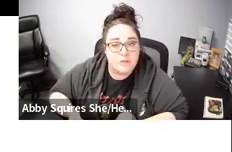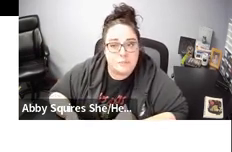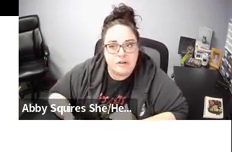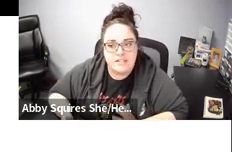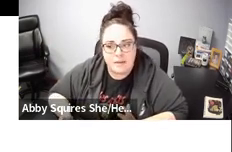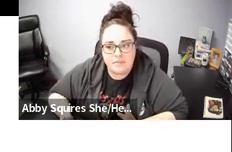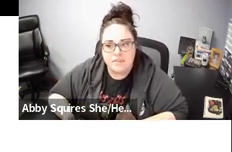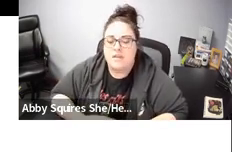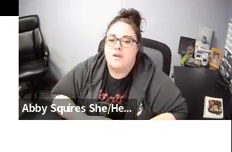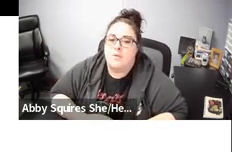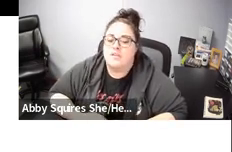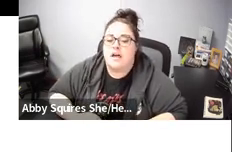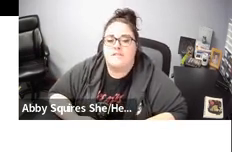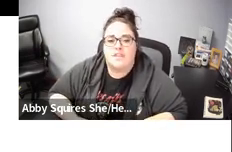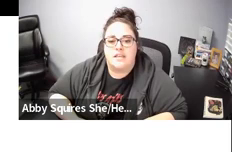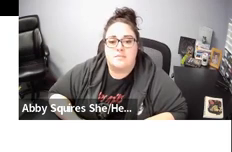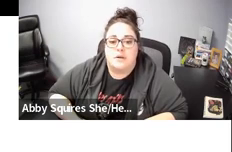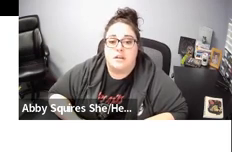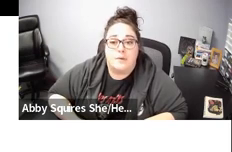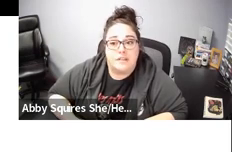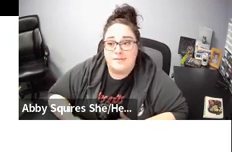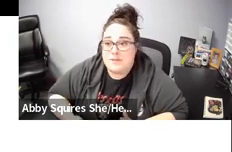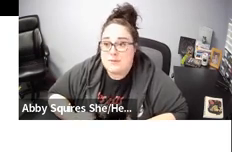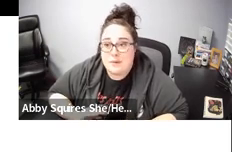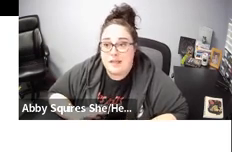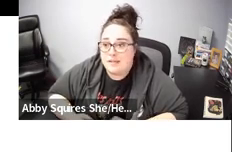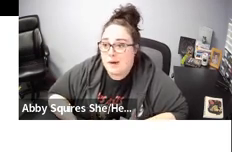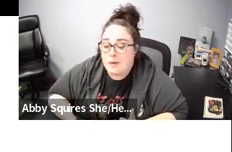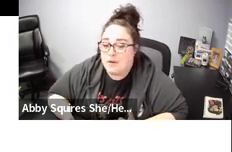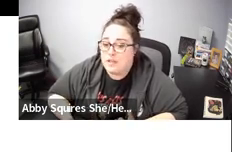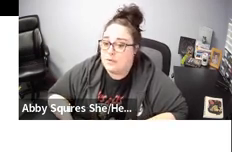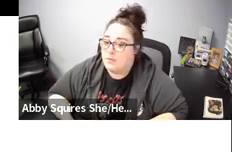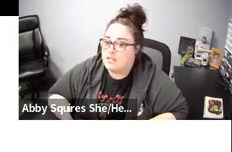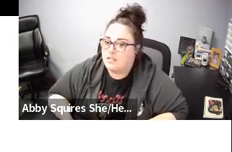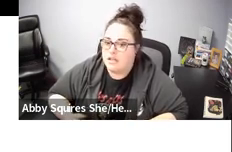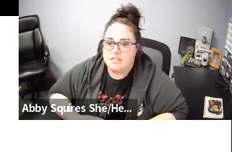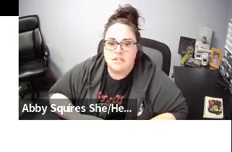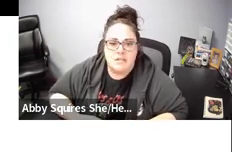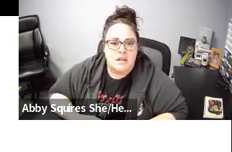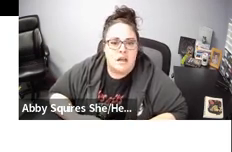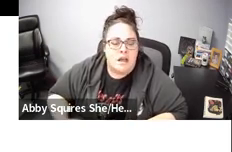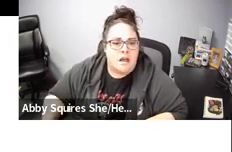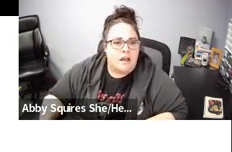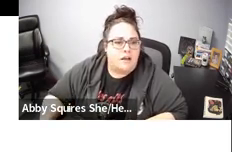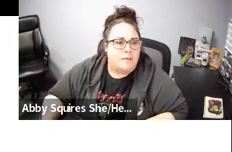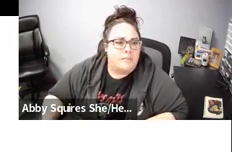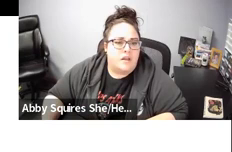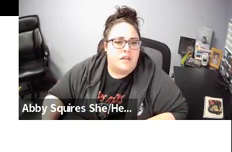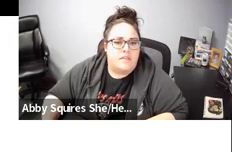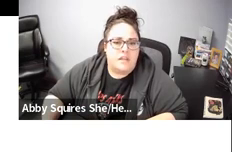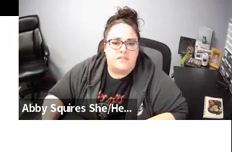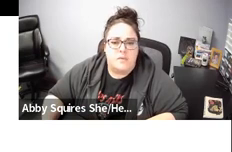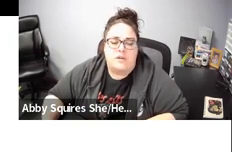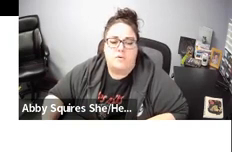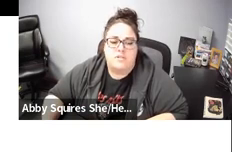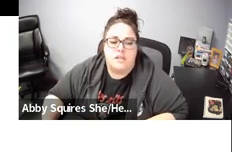didn't go super in depth with a lot of things, but I would love to. So let me know what you might want to see next.